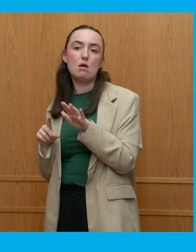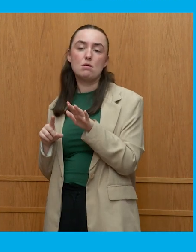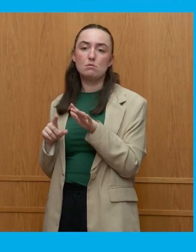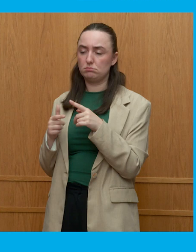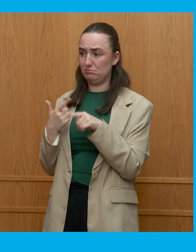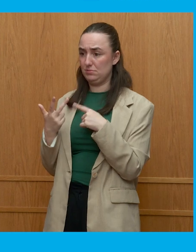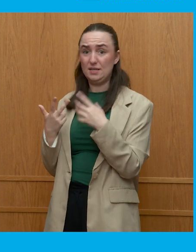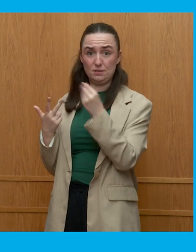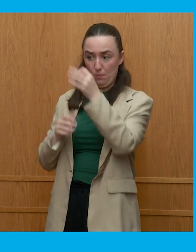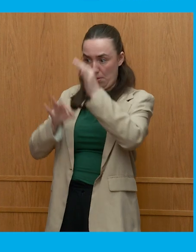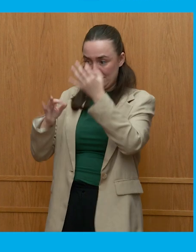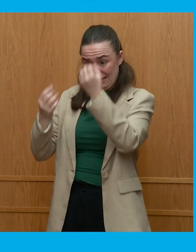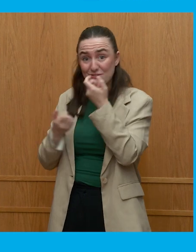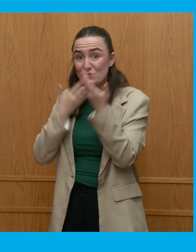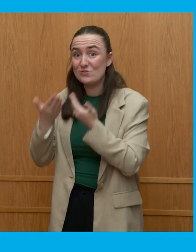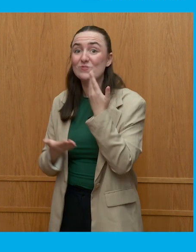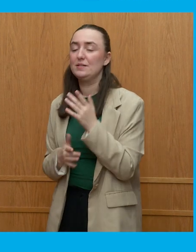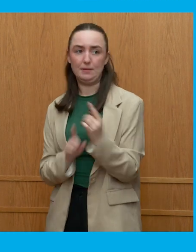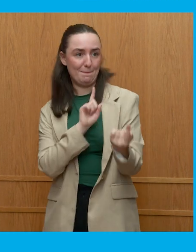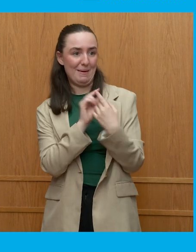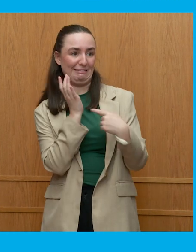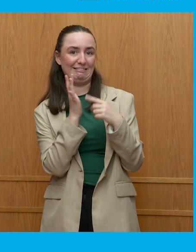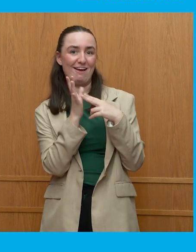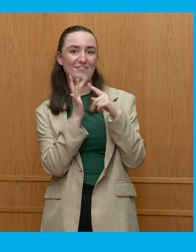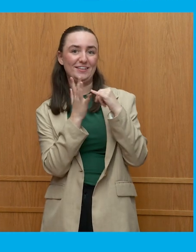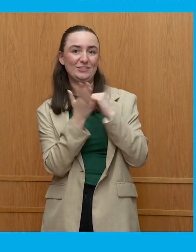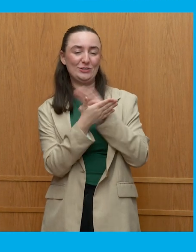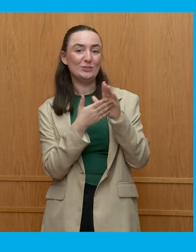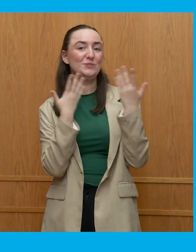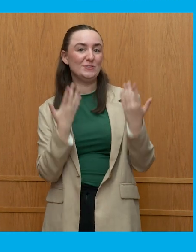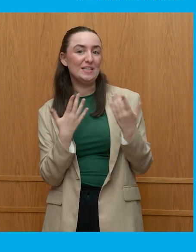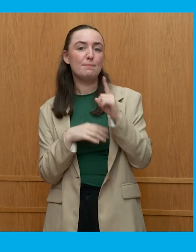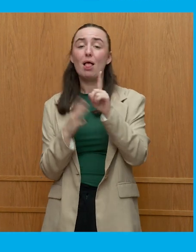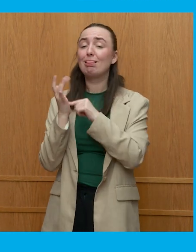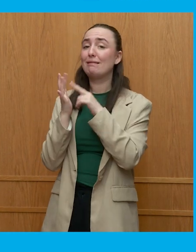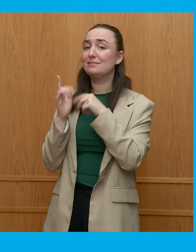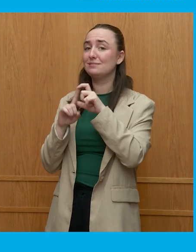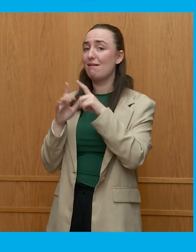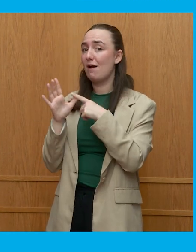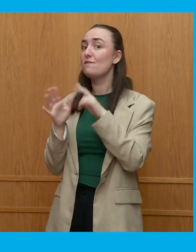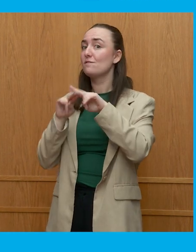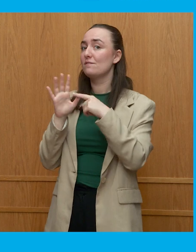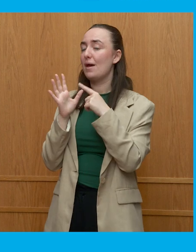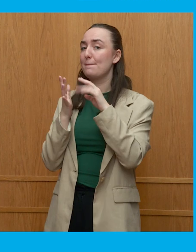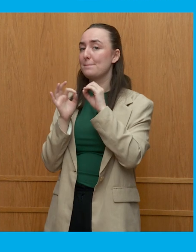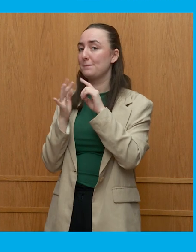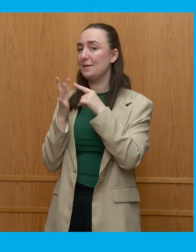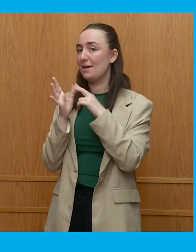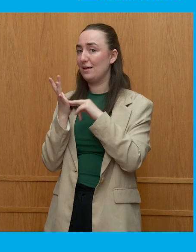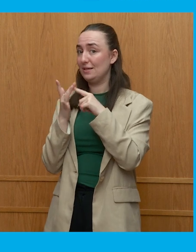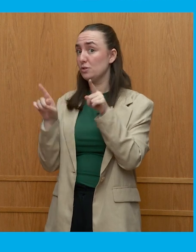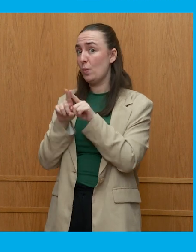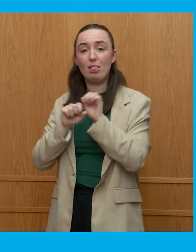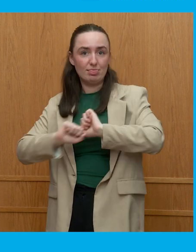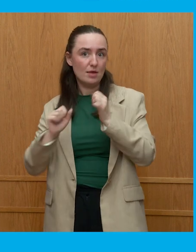the politicians as well, when you met Tavish today, before that, Linda Fabiani, the story of, I suppose, everyone so